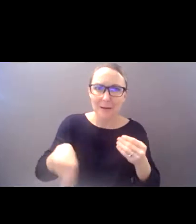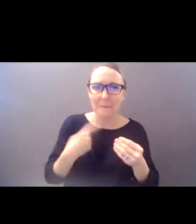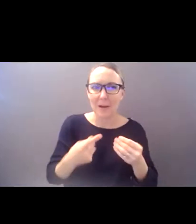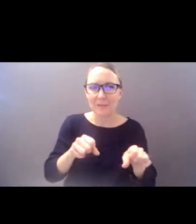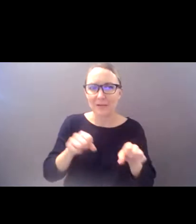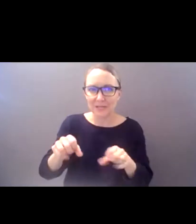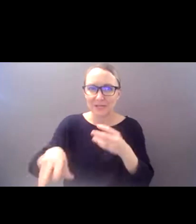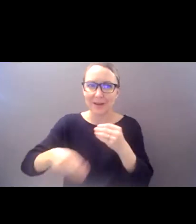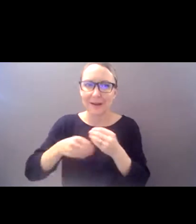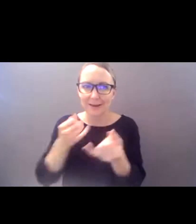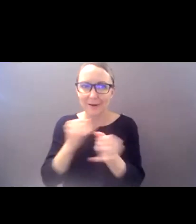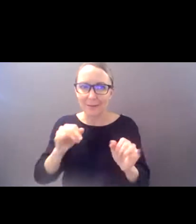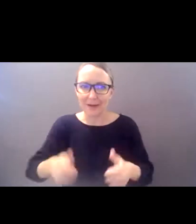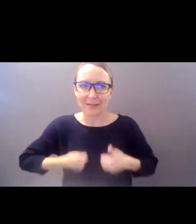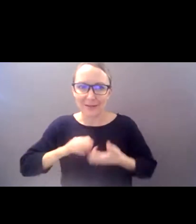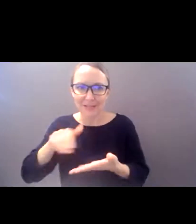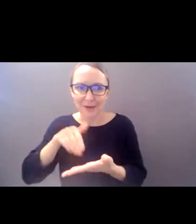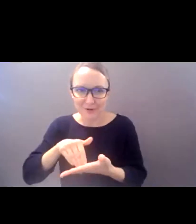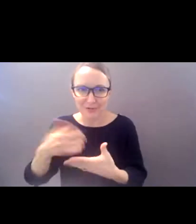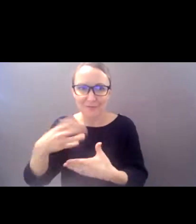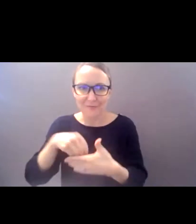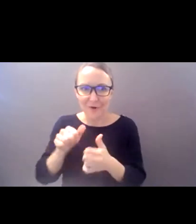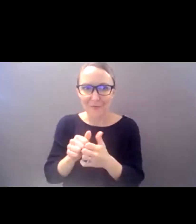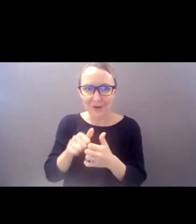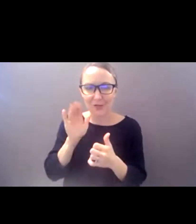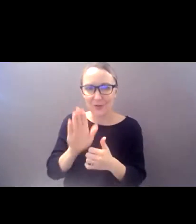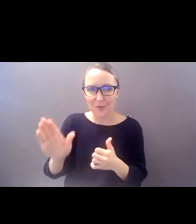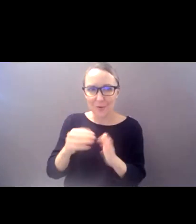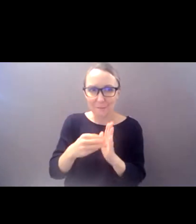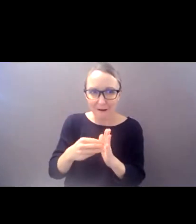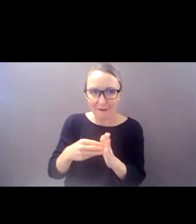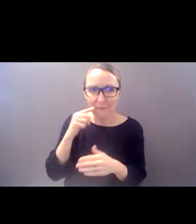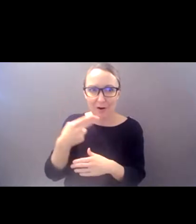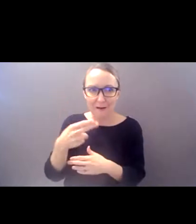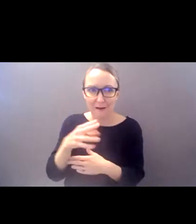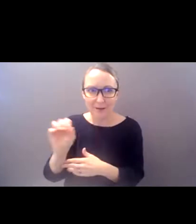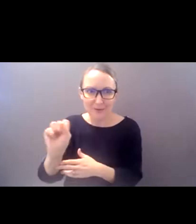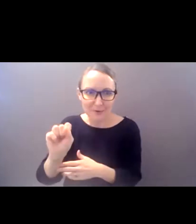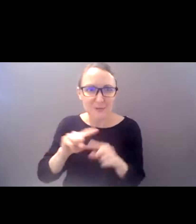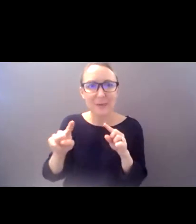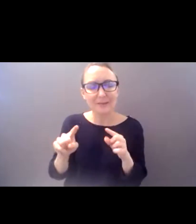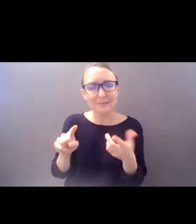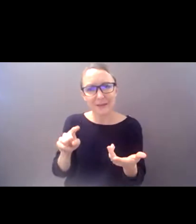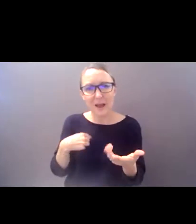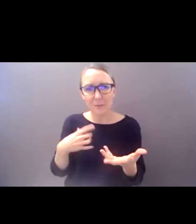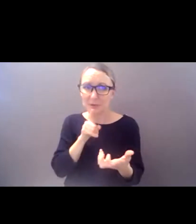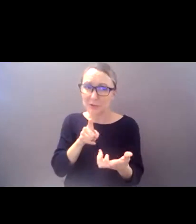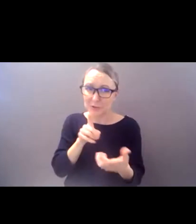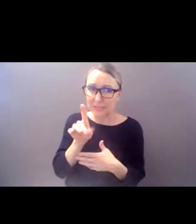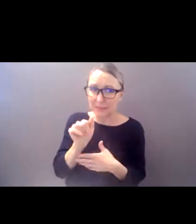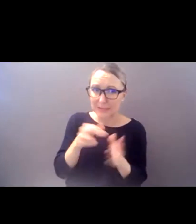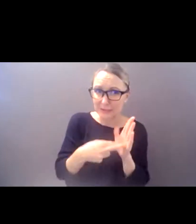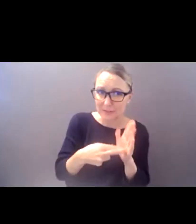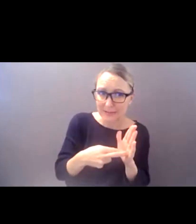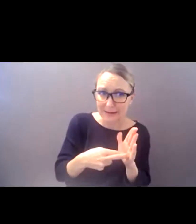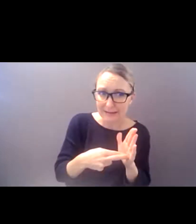adding independent living centers as part of the hub and the hub and spokes model to really make sure that disability is represented to the extent that it